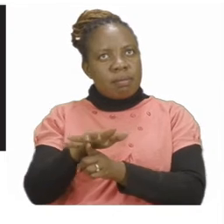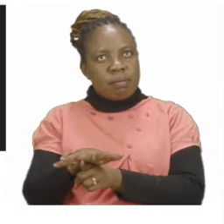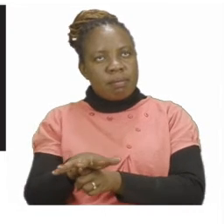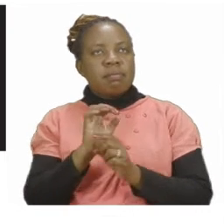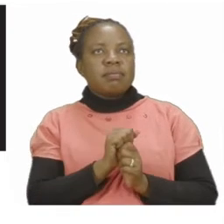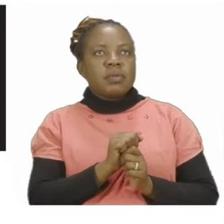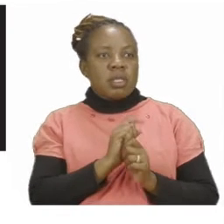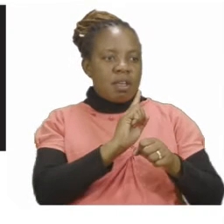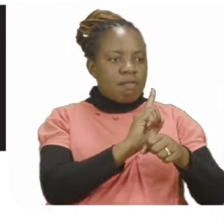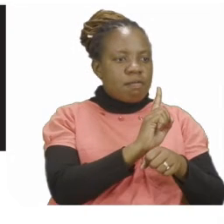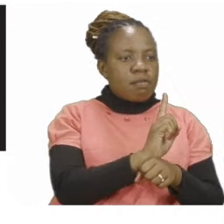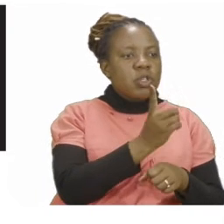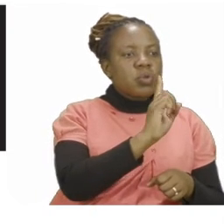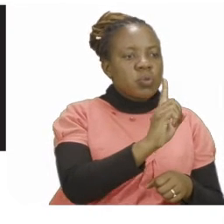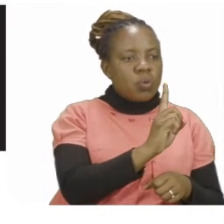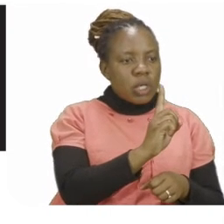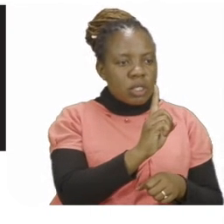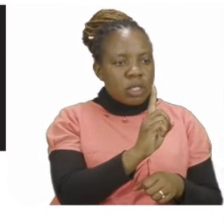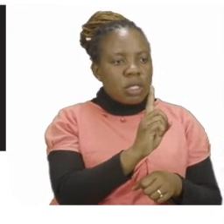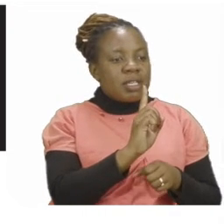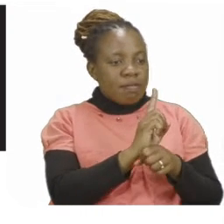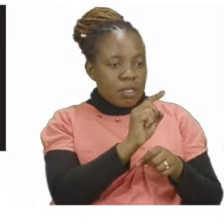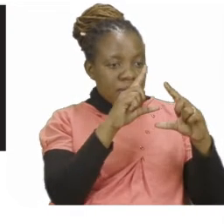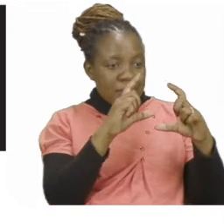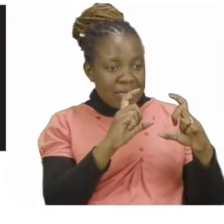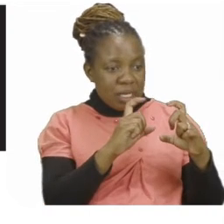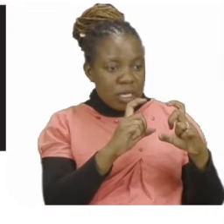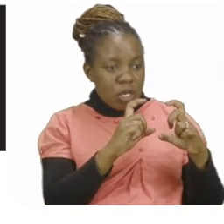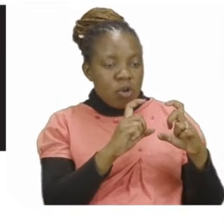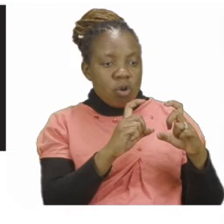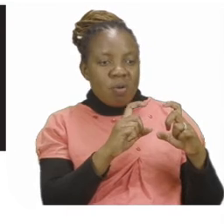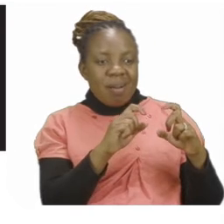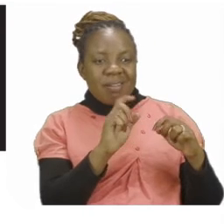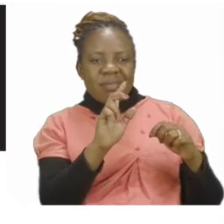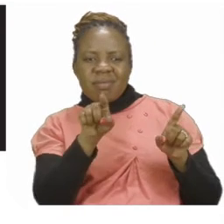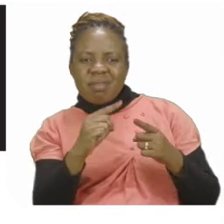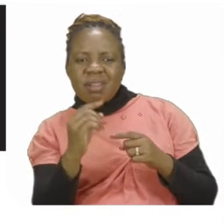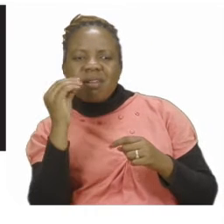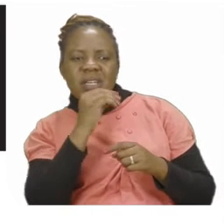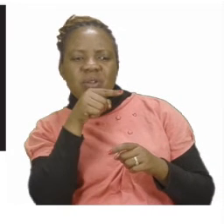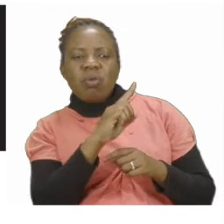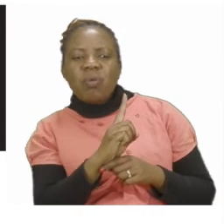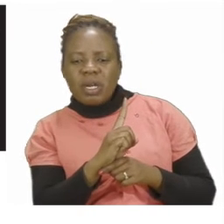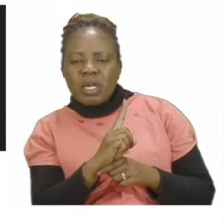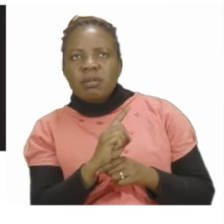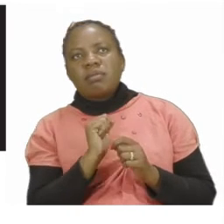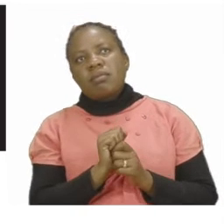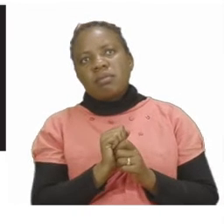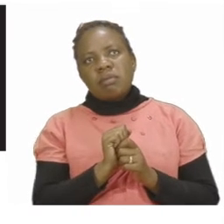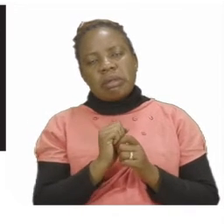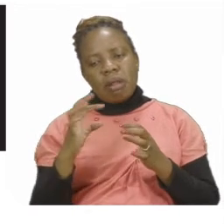in the story to finish your food chain. Number 2, what